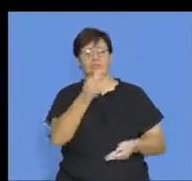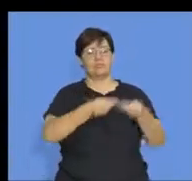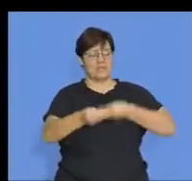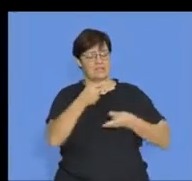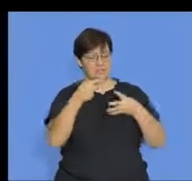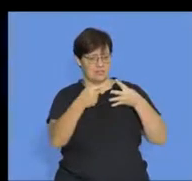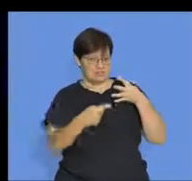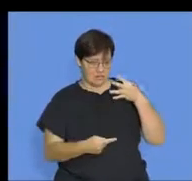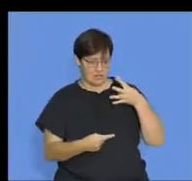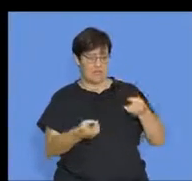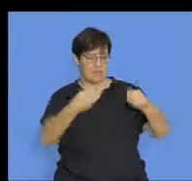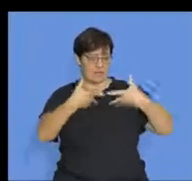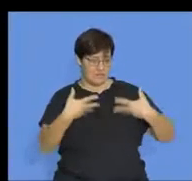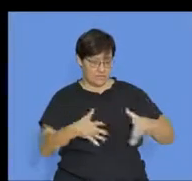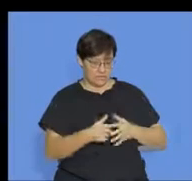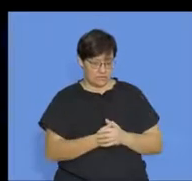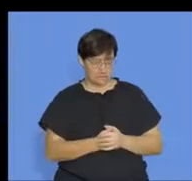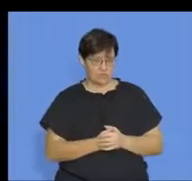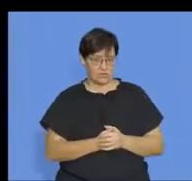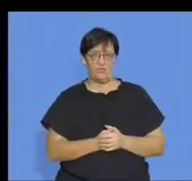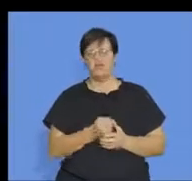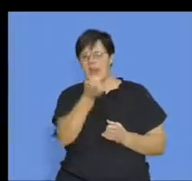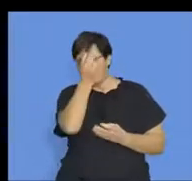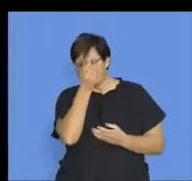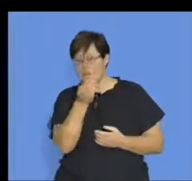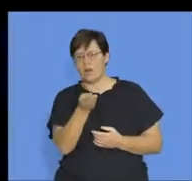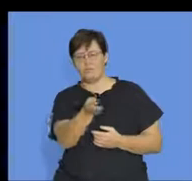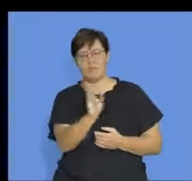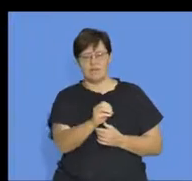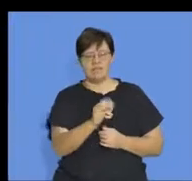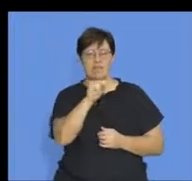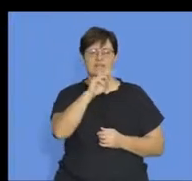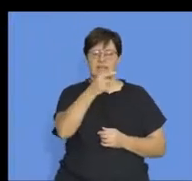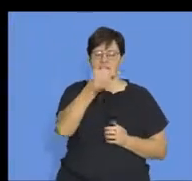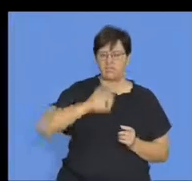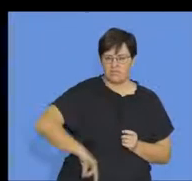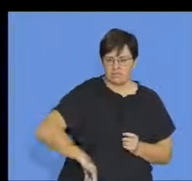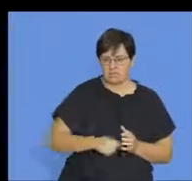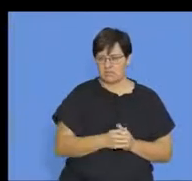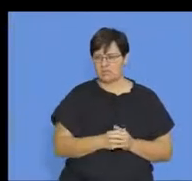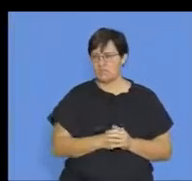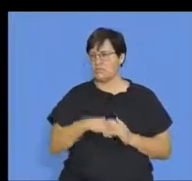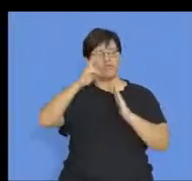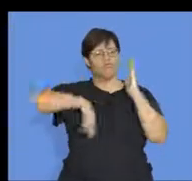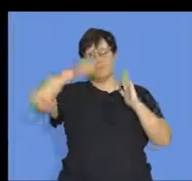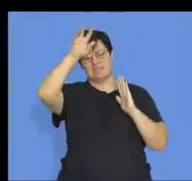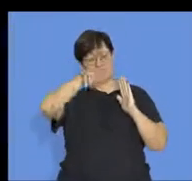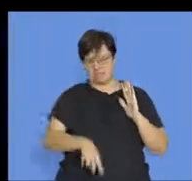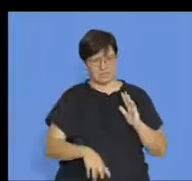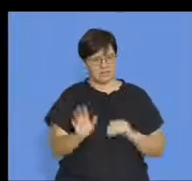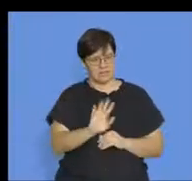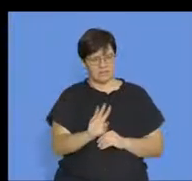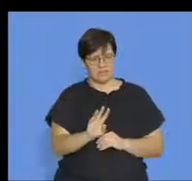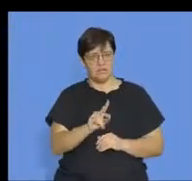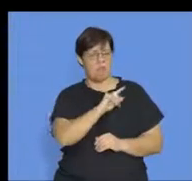transactions that are given to us. So we've got a bit of information about the net profit. Guys, I'm not reading through this at this